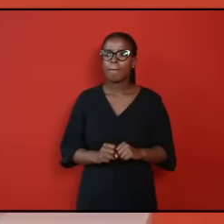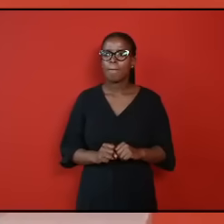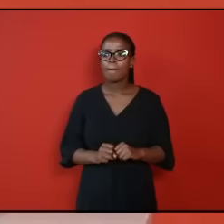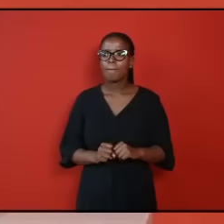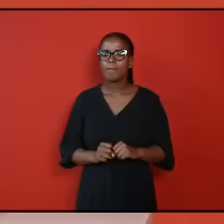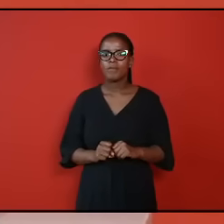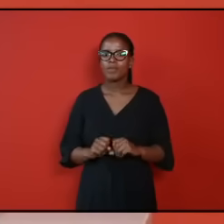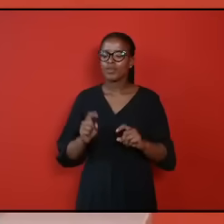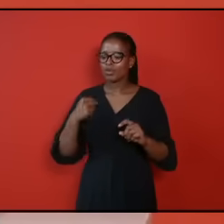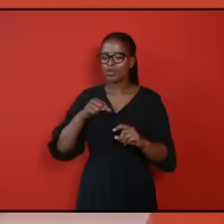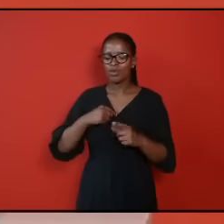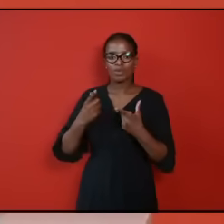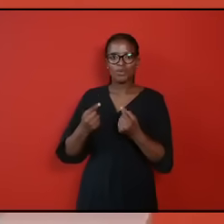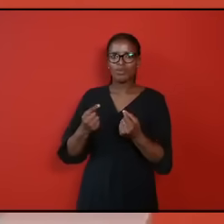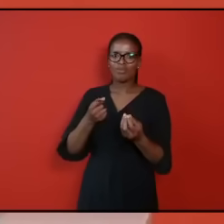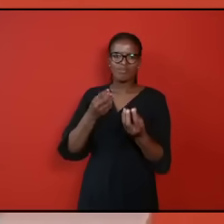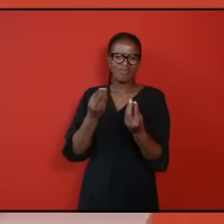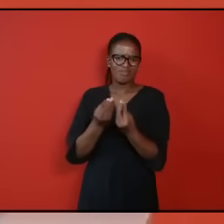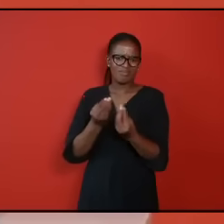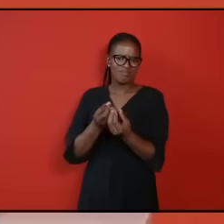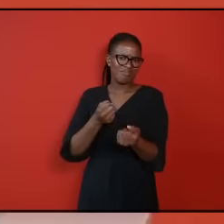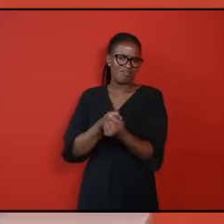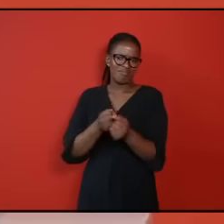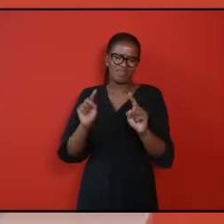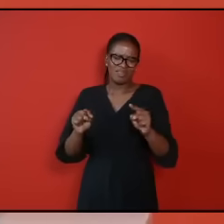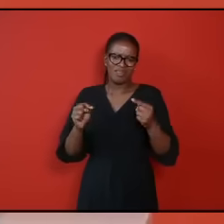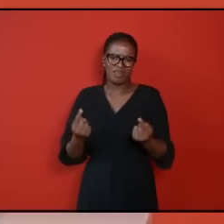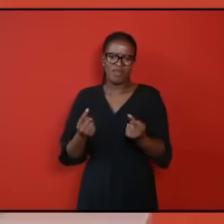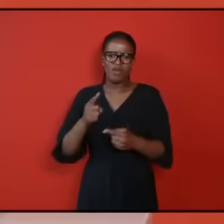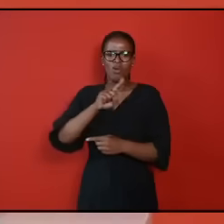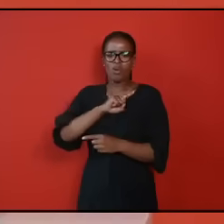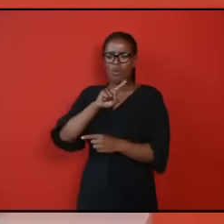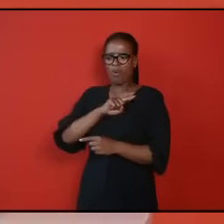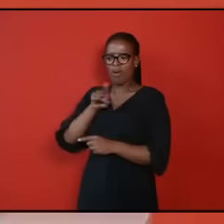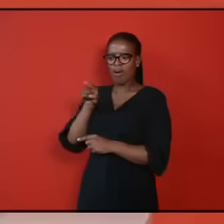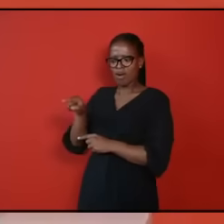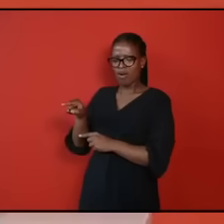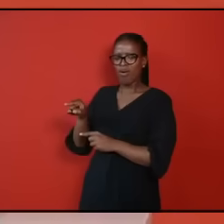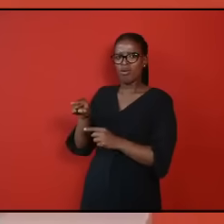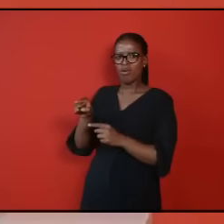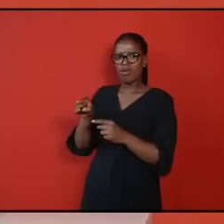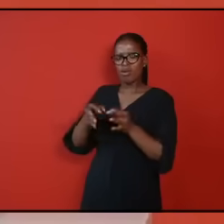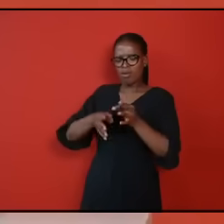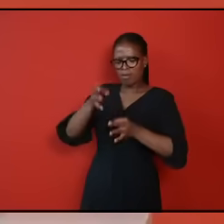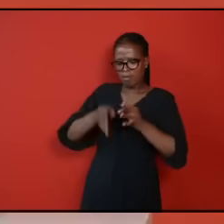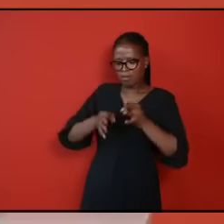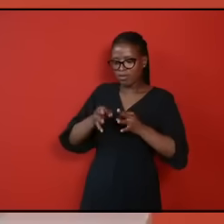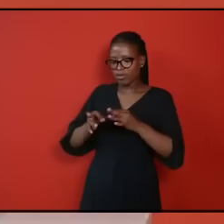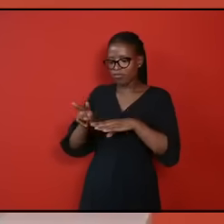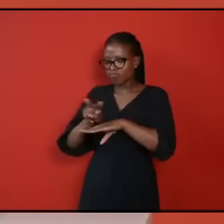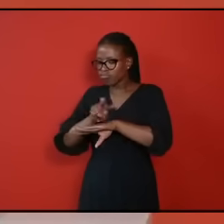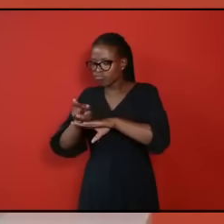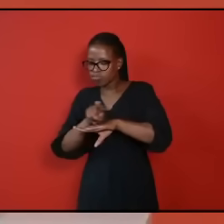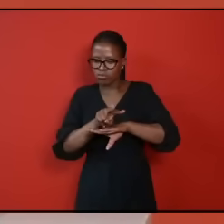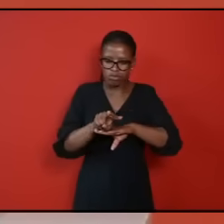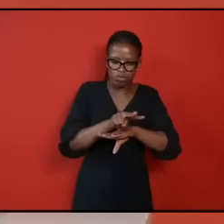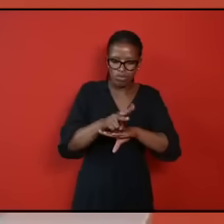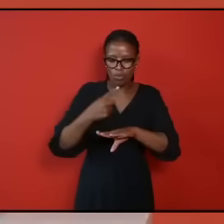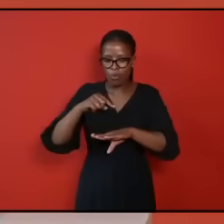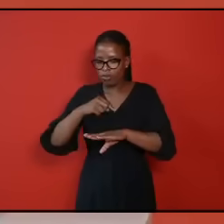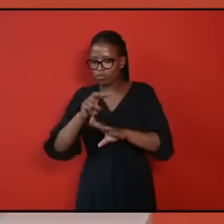there's nothing we can do because we didn't have a party agent there who can produce material evidence to back up our